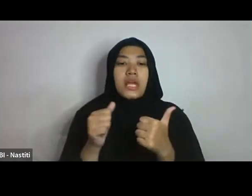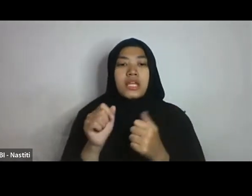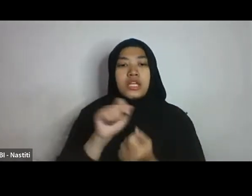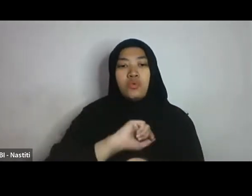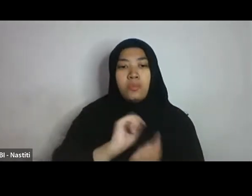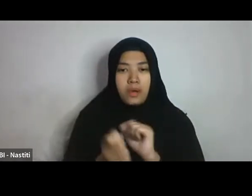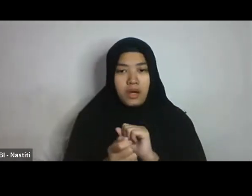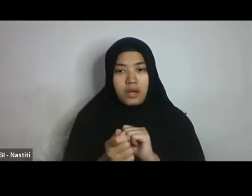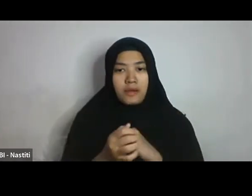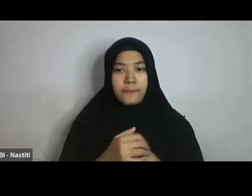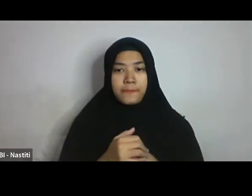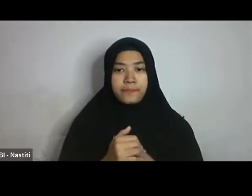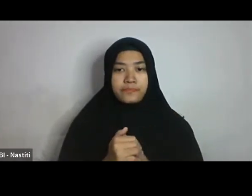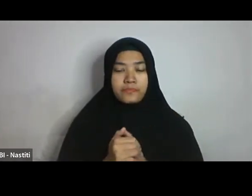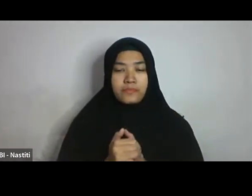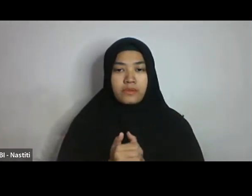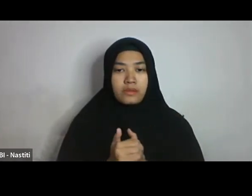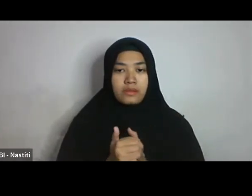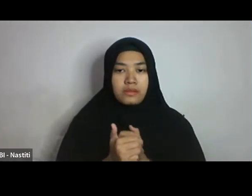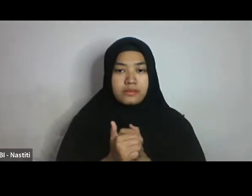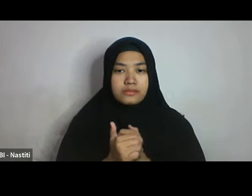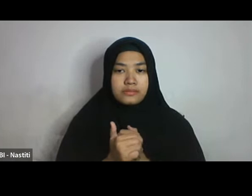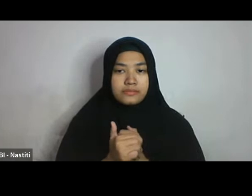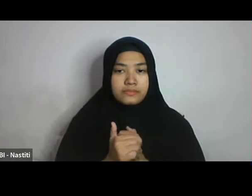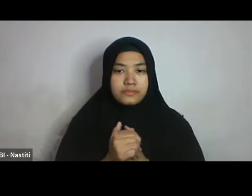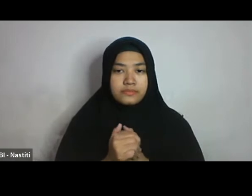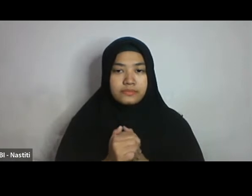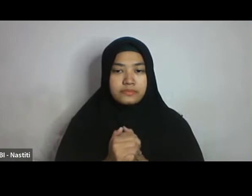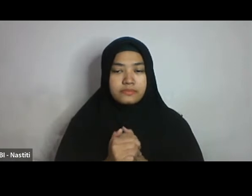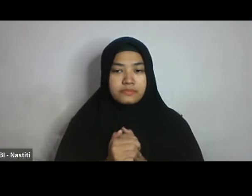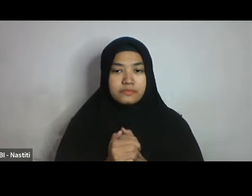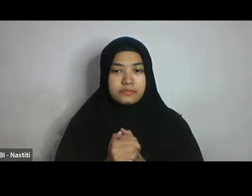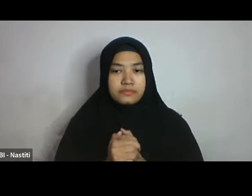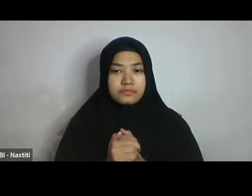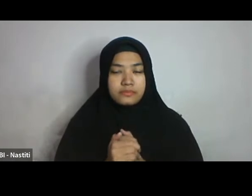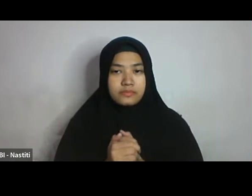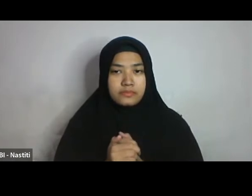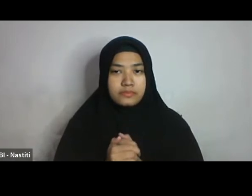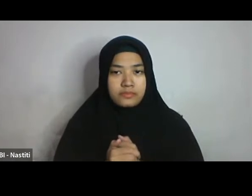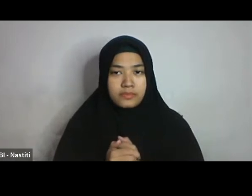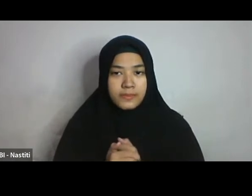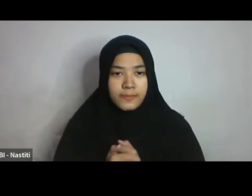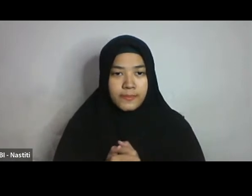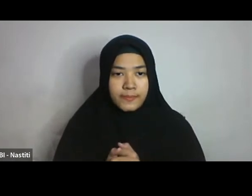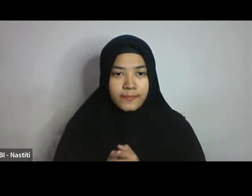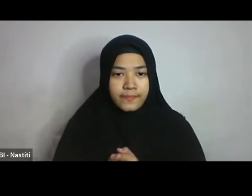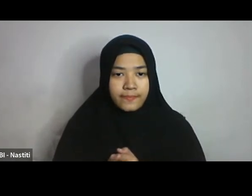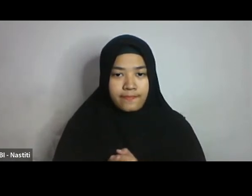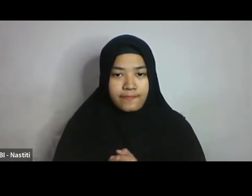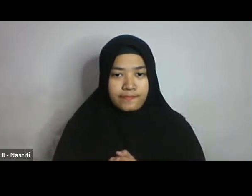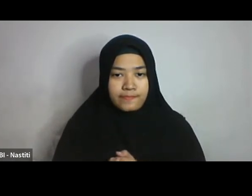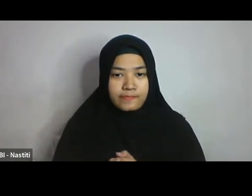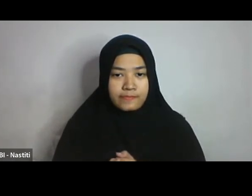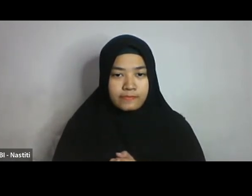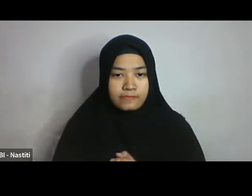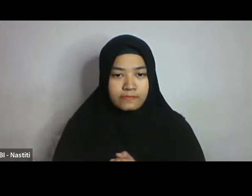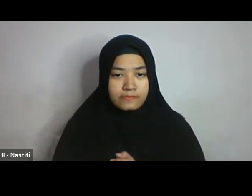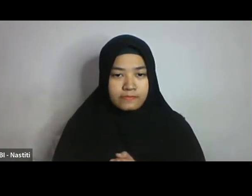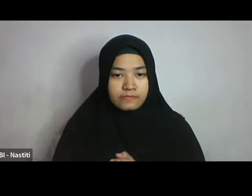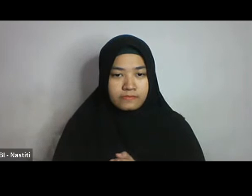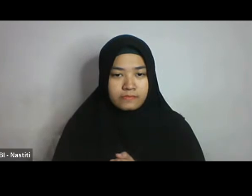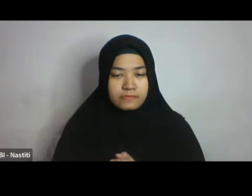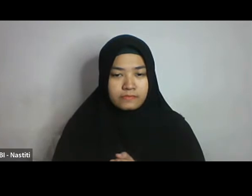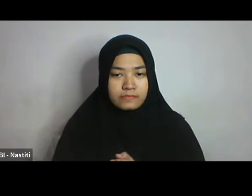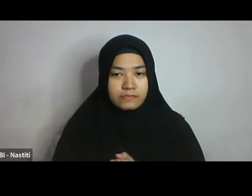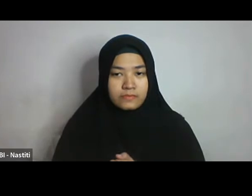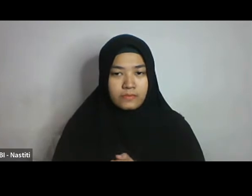with the pandemic is that people in Indonesia have become far more aware of anxiety and depression. So the more common mental